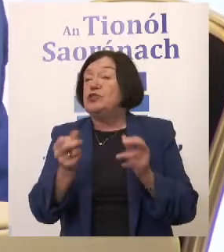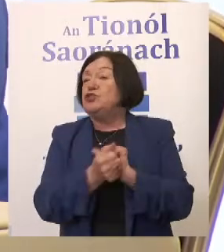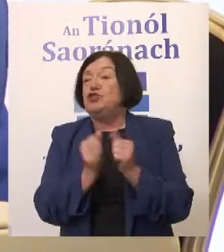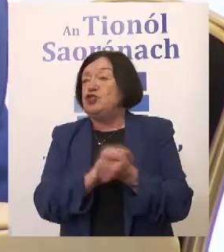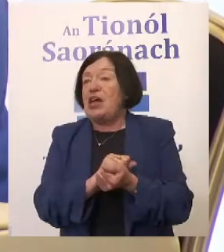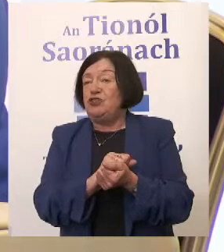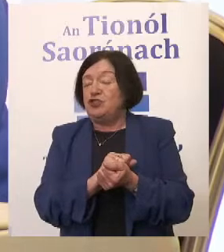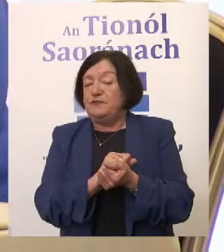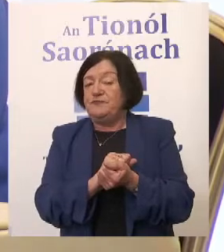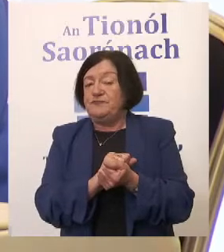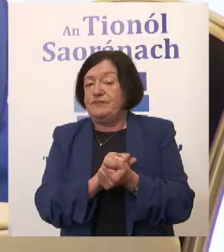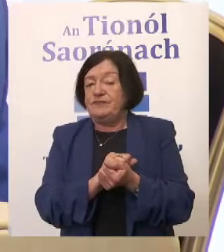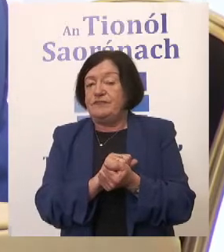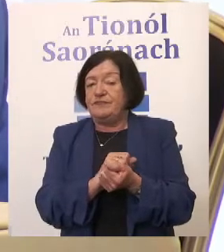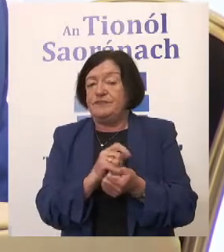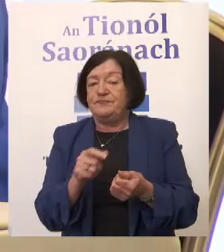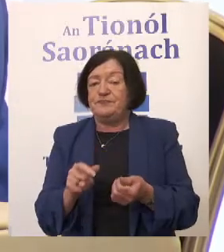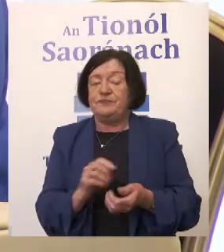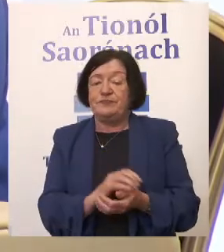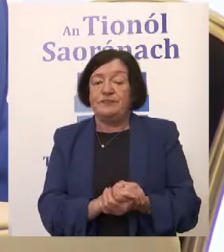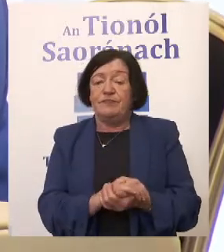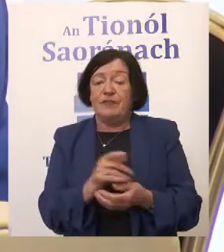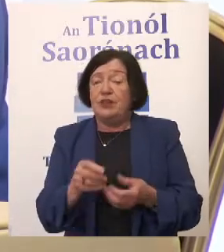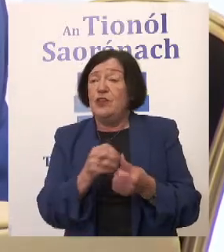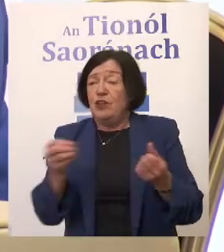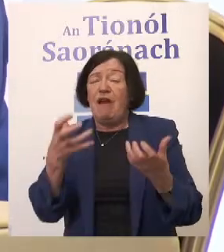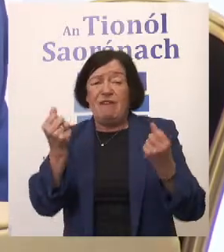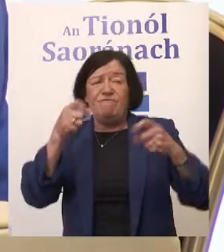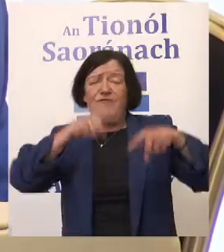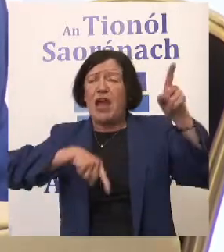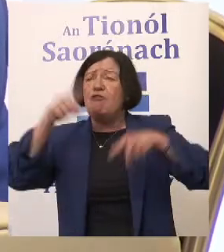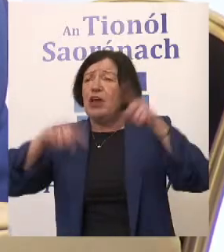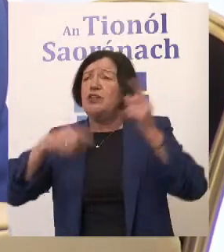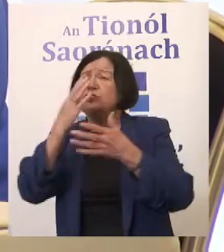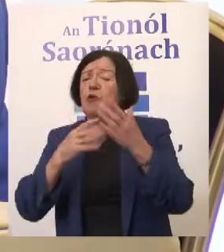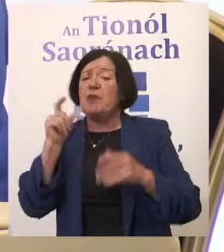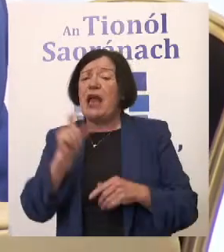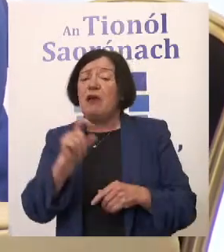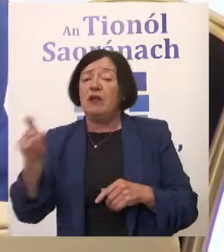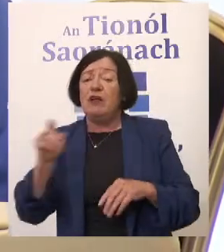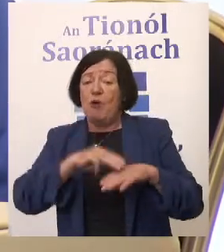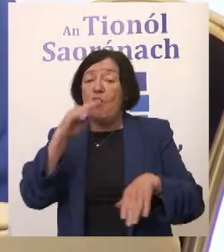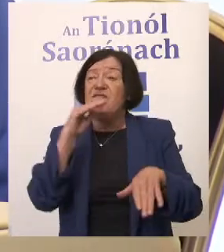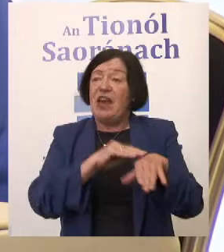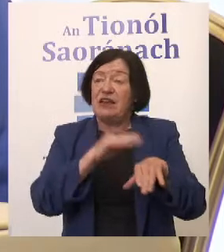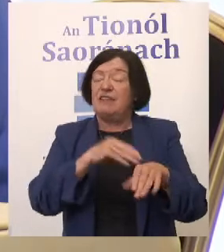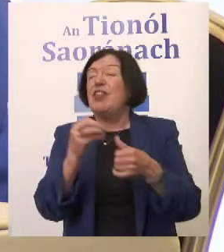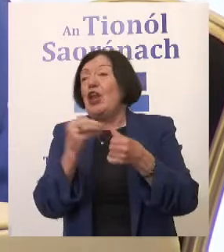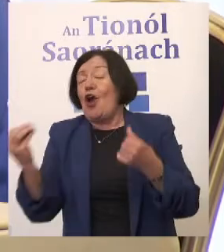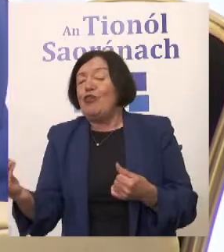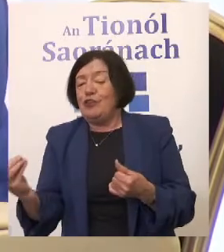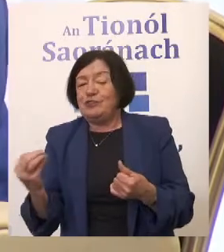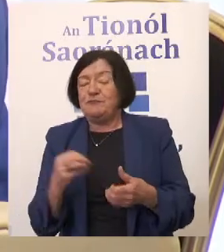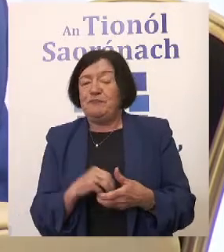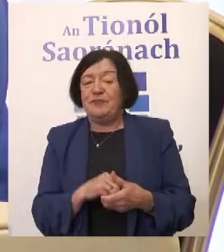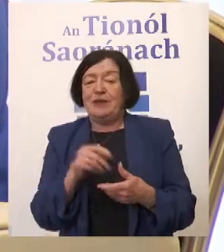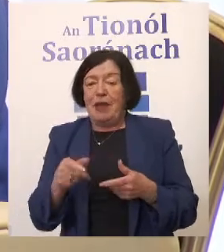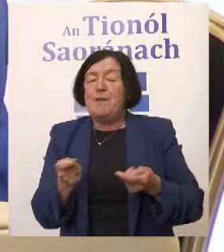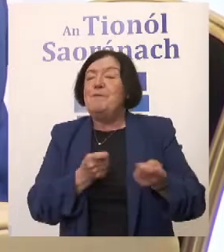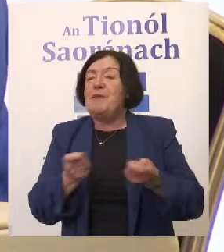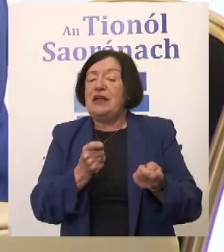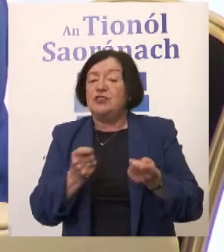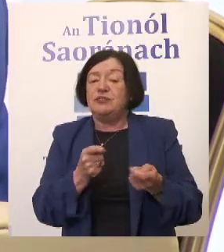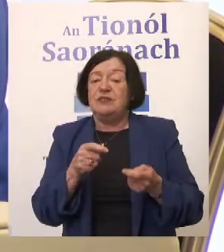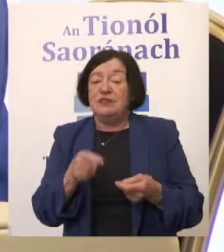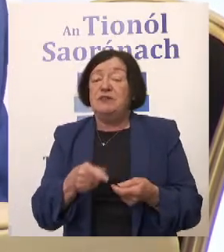change that arrangement. And there's also variation. Some local authorities are more effective than other local authorities at managing that.